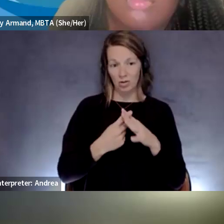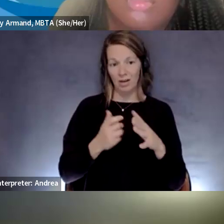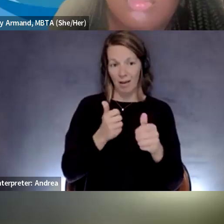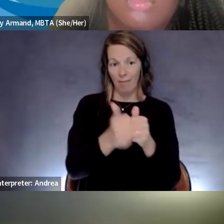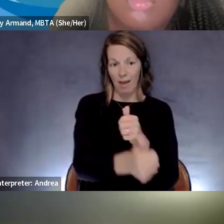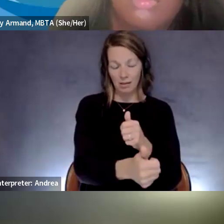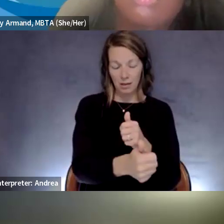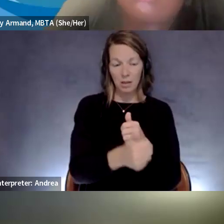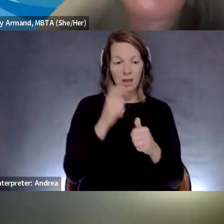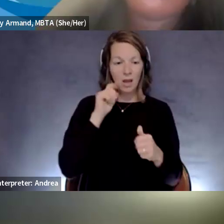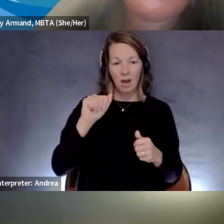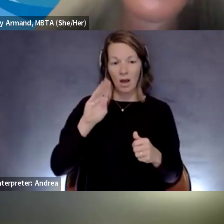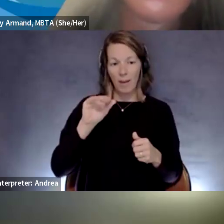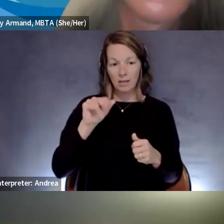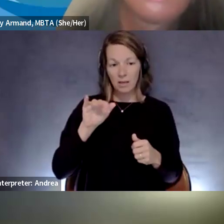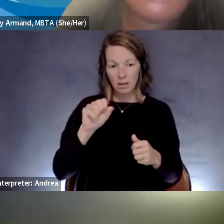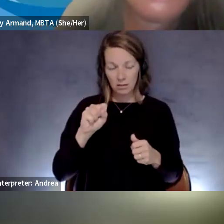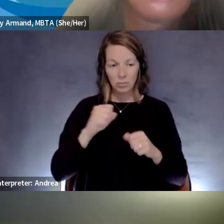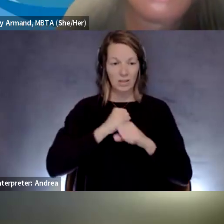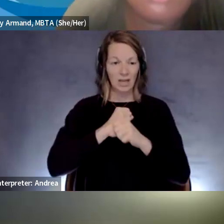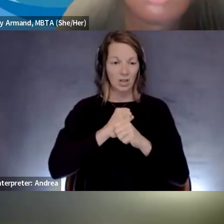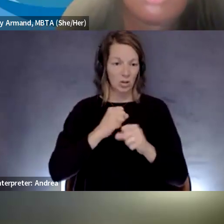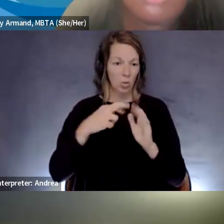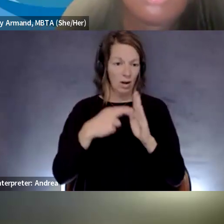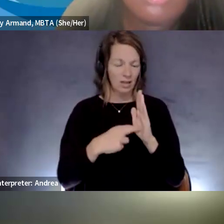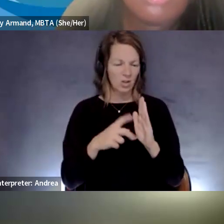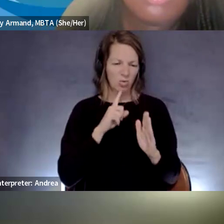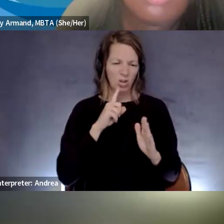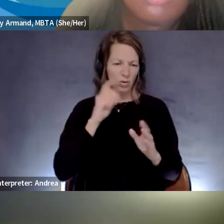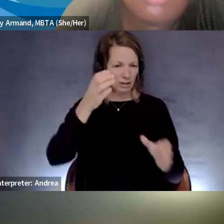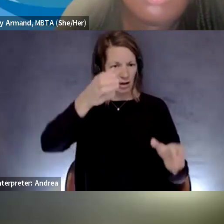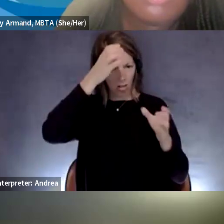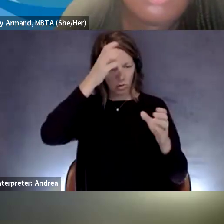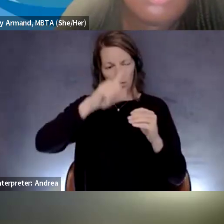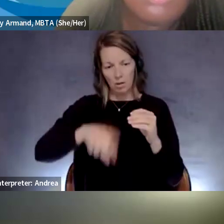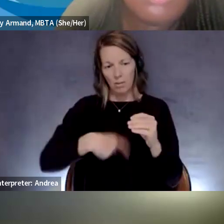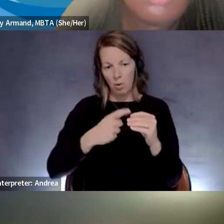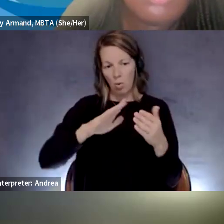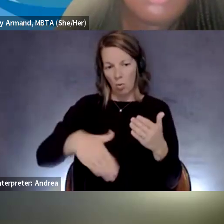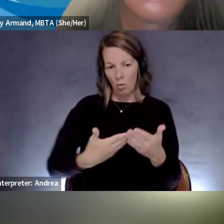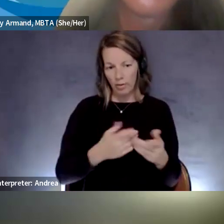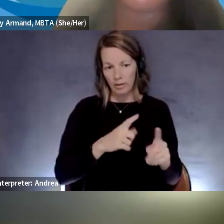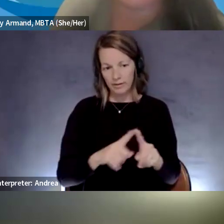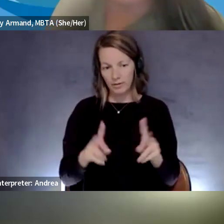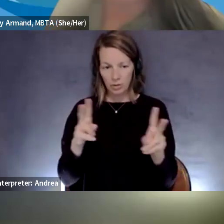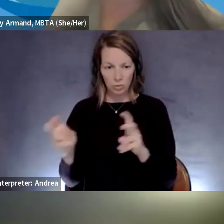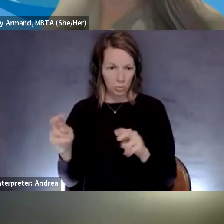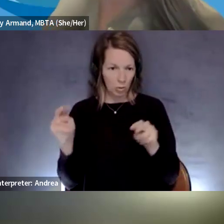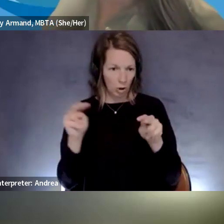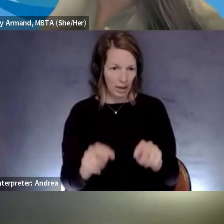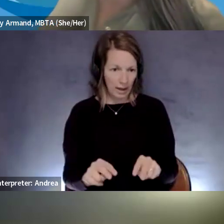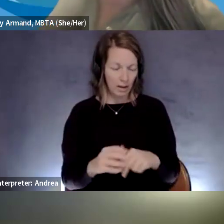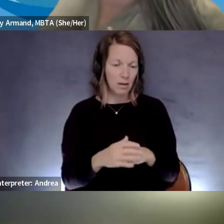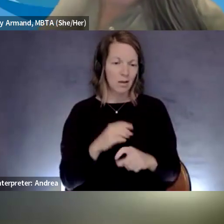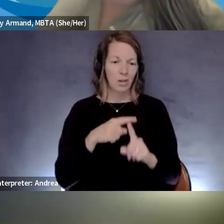past the asbestos protection ordinance. So we're very, very knowledgeable about all the different issues that we're looking at, as well